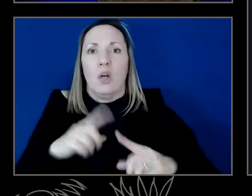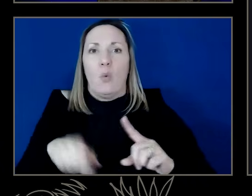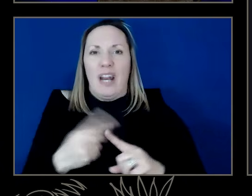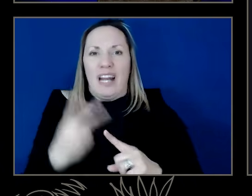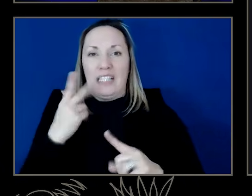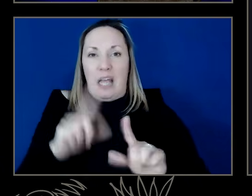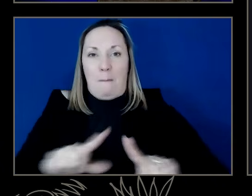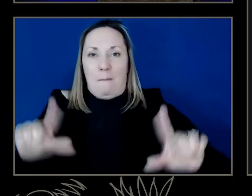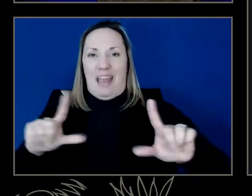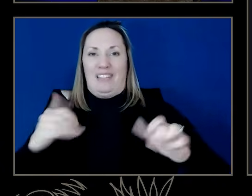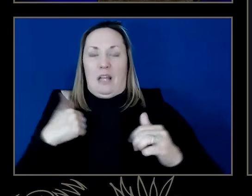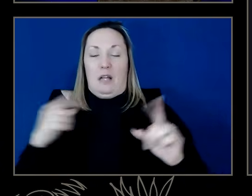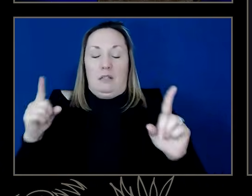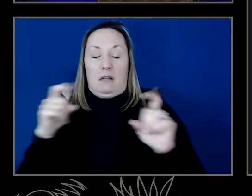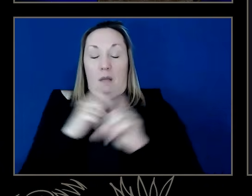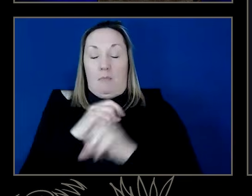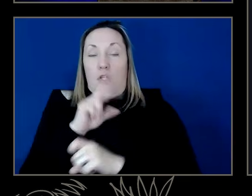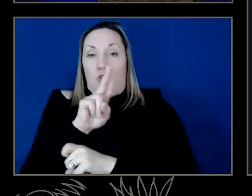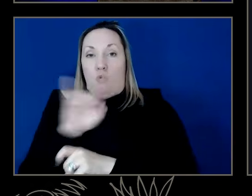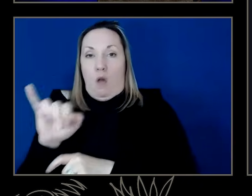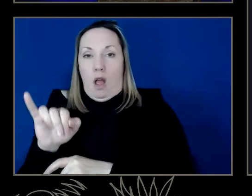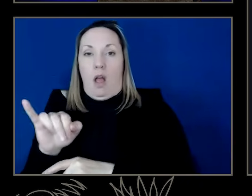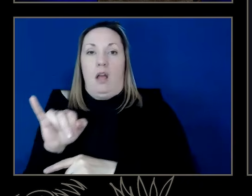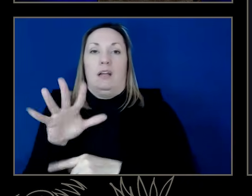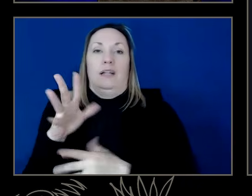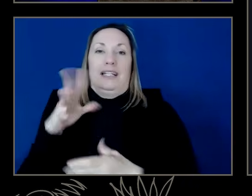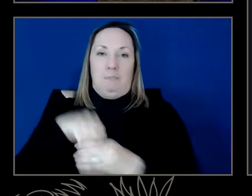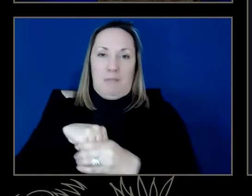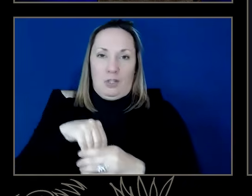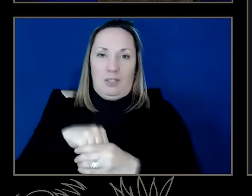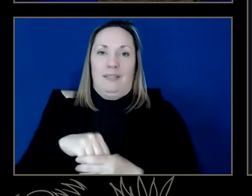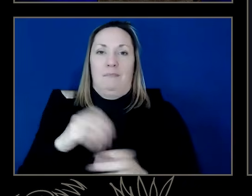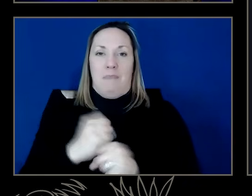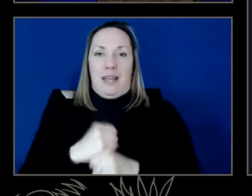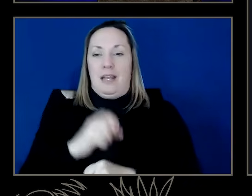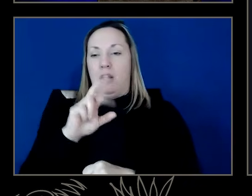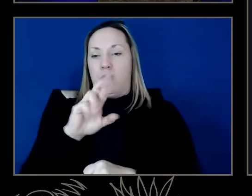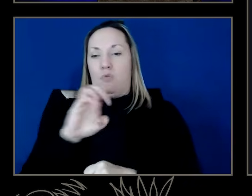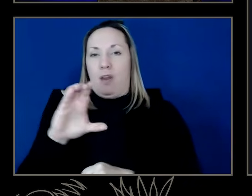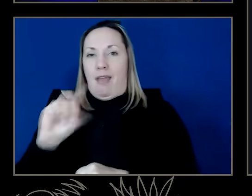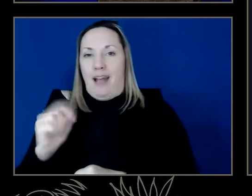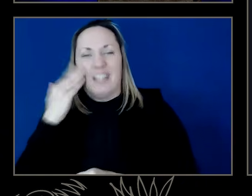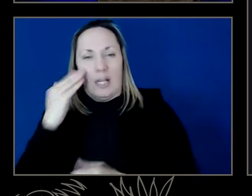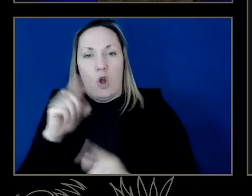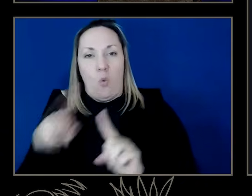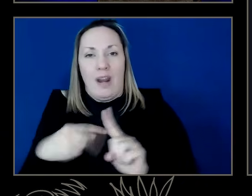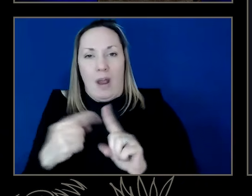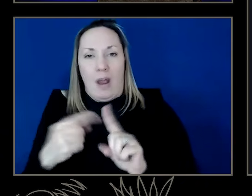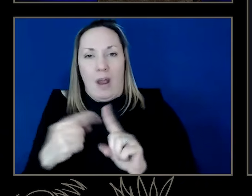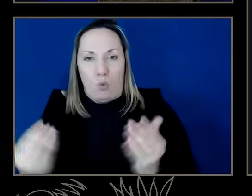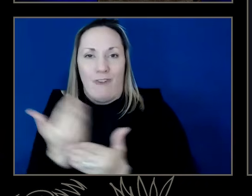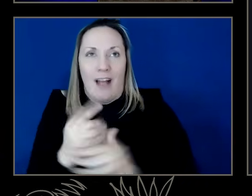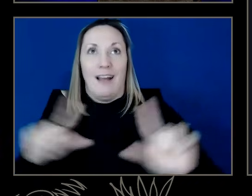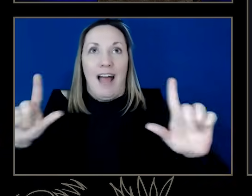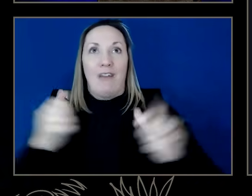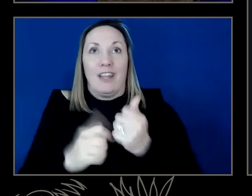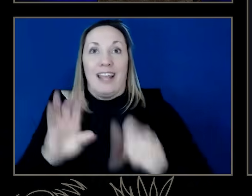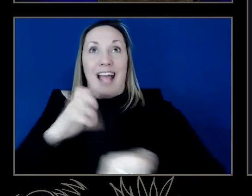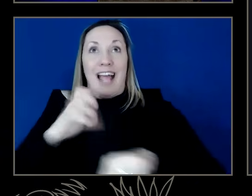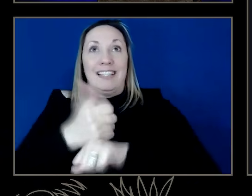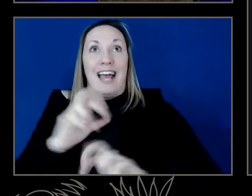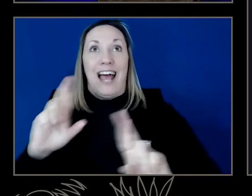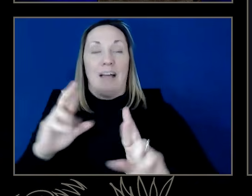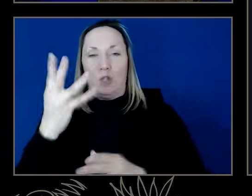has all these complex UIs and is definitely built in React, because I know once I refresh, everything I set there is going to be gone. There's